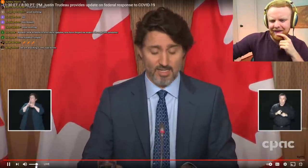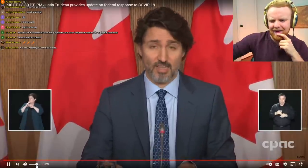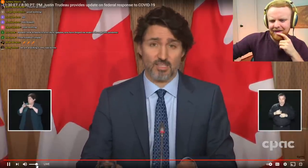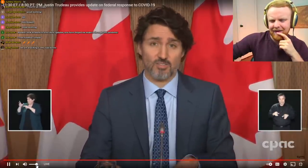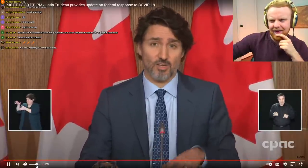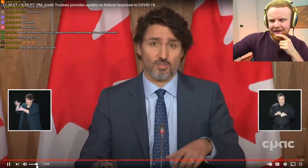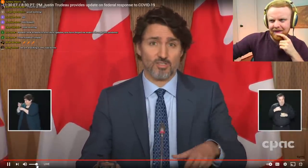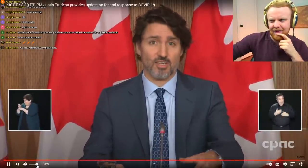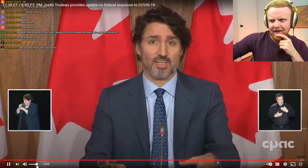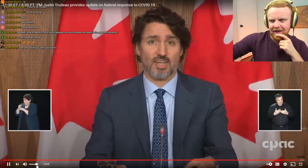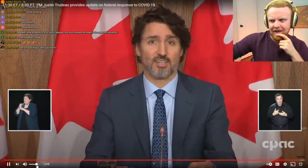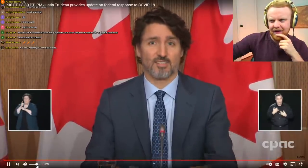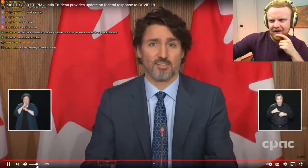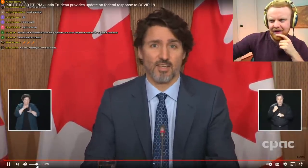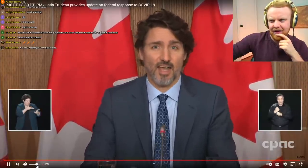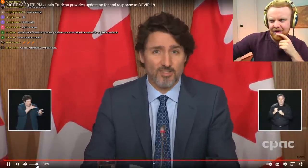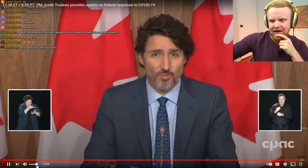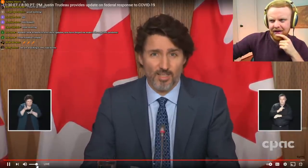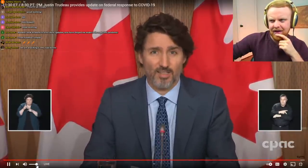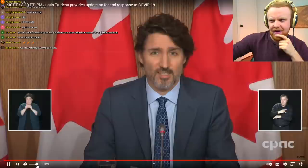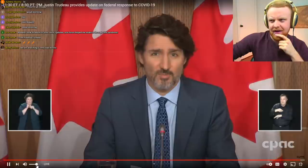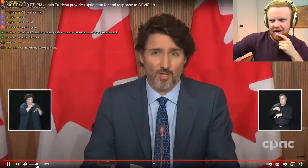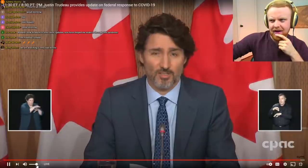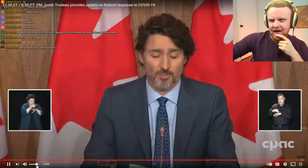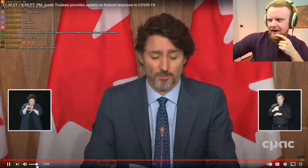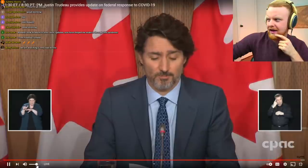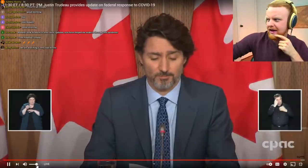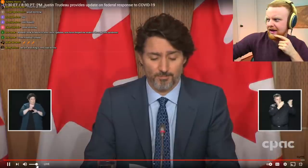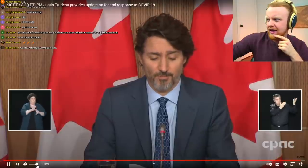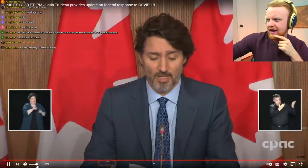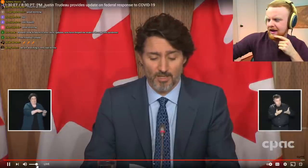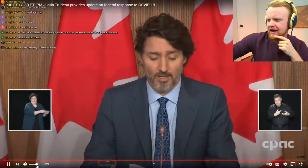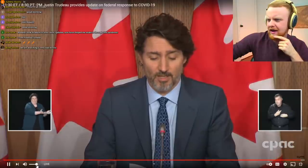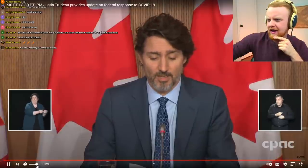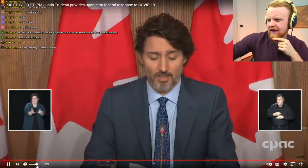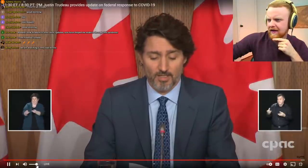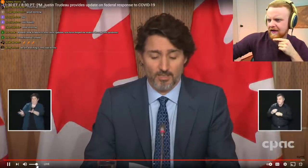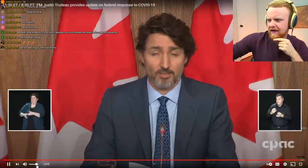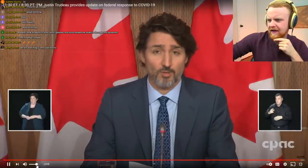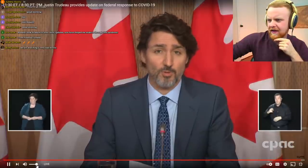territories to get these doses to Canadians as quickly as possible.